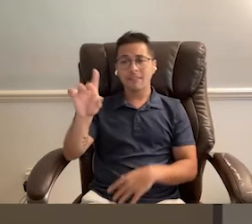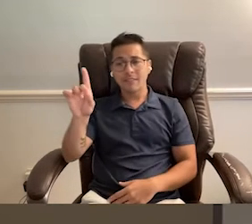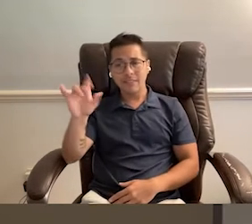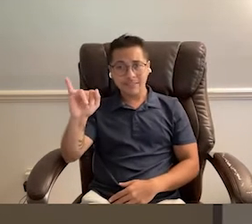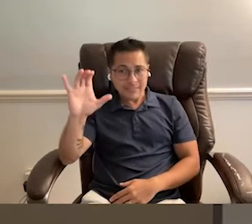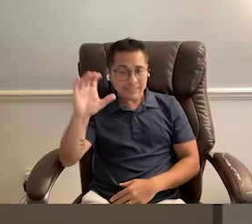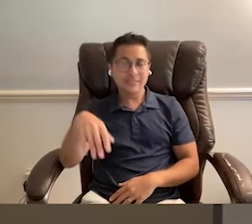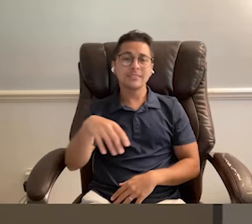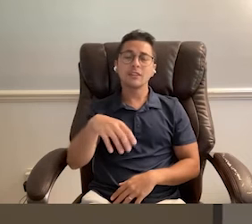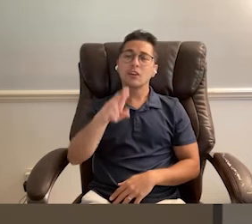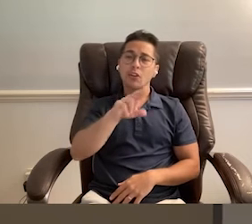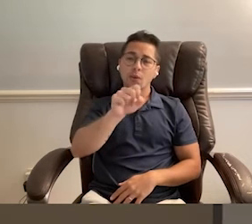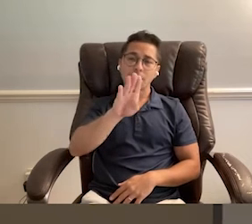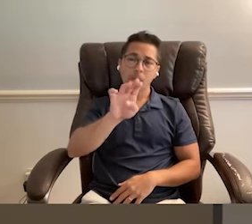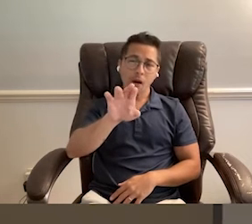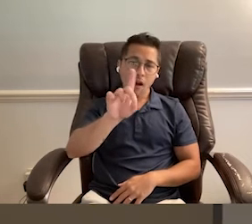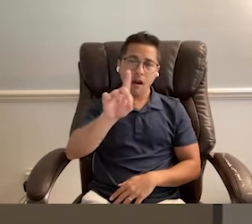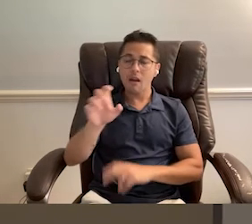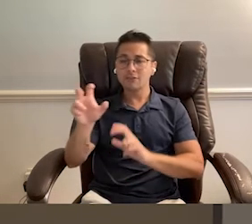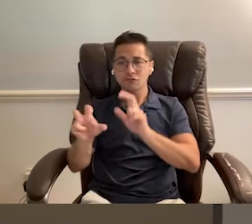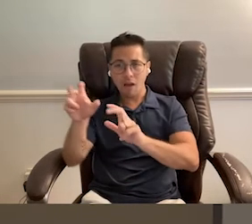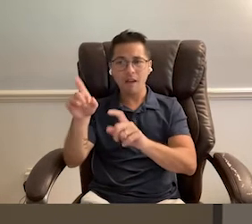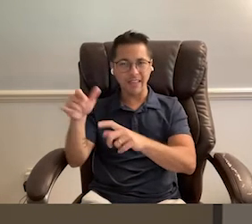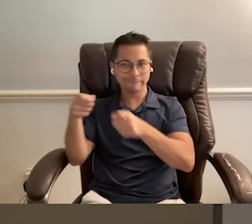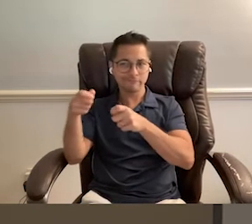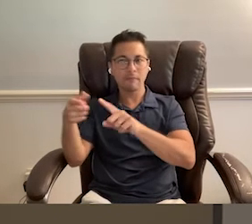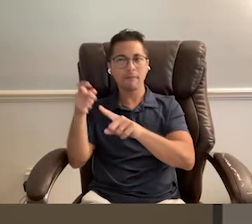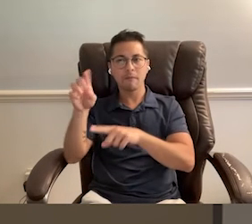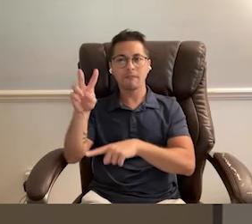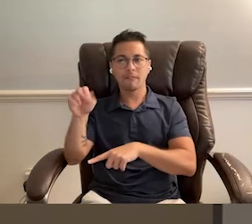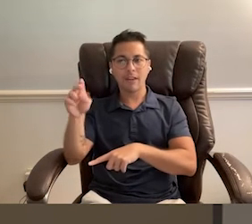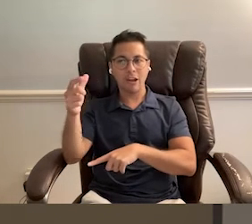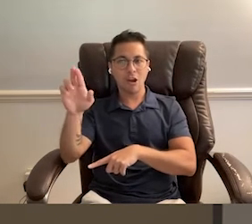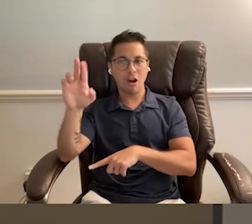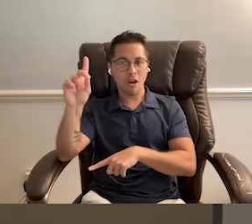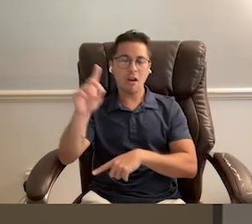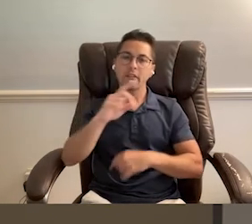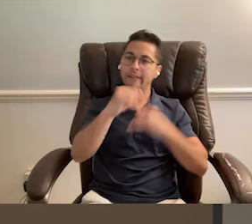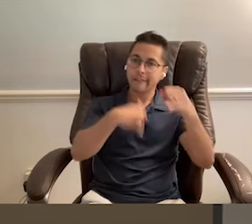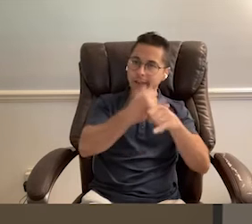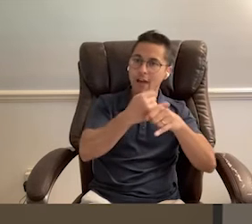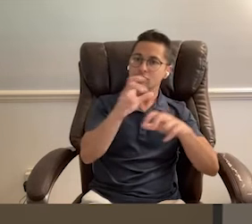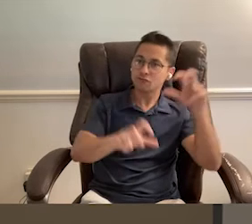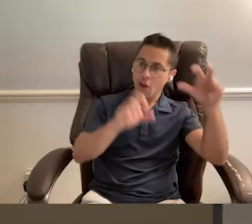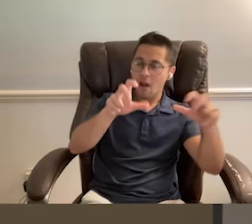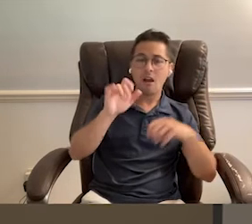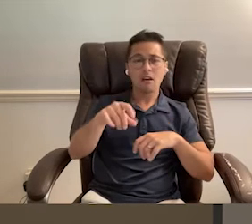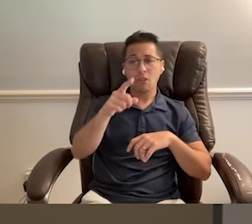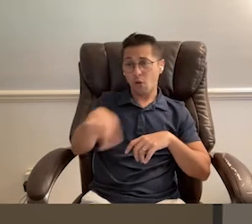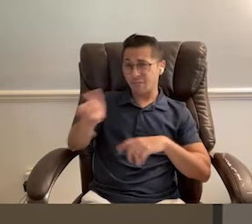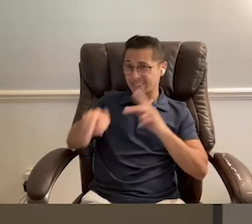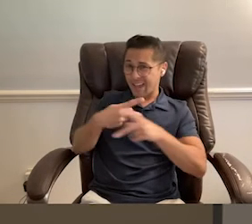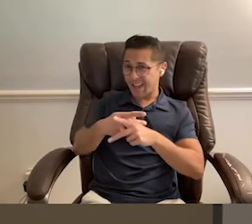U.S. stock that's managed by Vanguard, and an international stock. So these type of funds over here, they're broad index